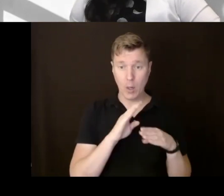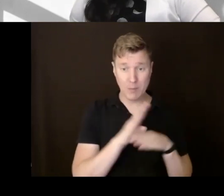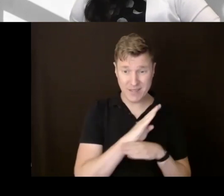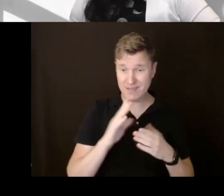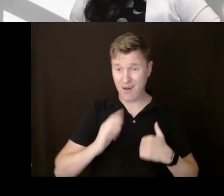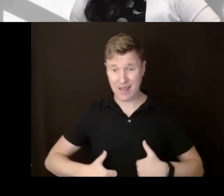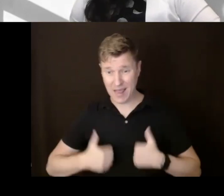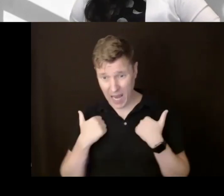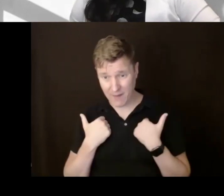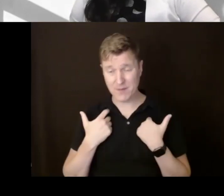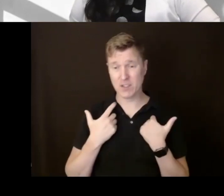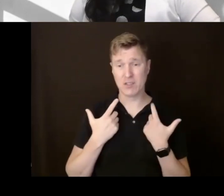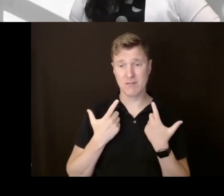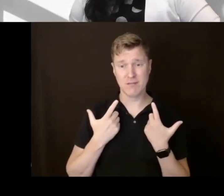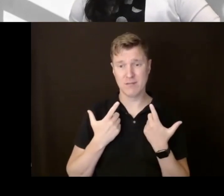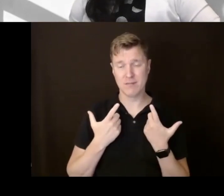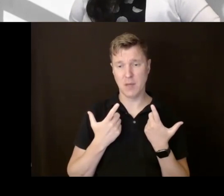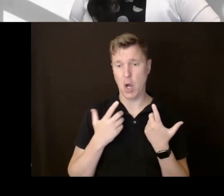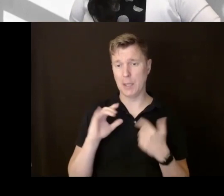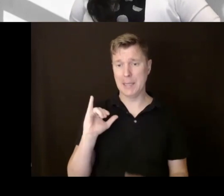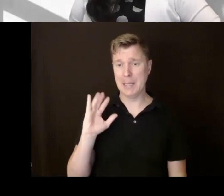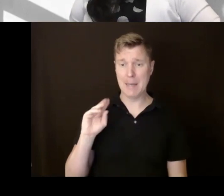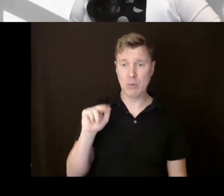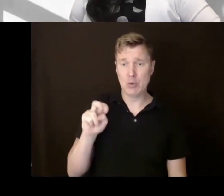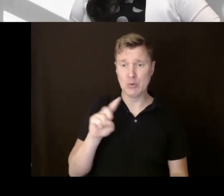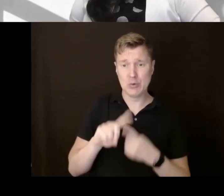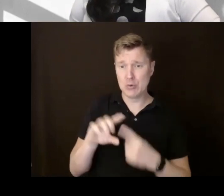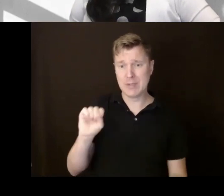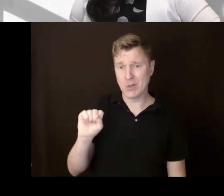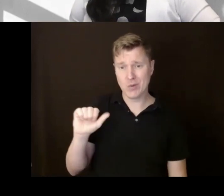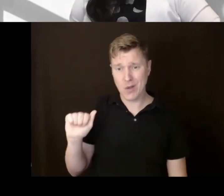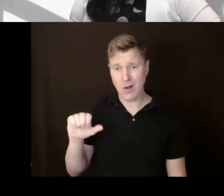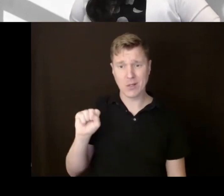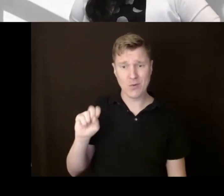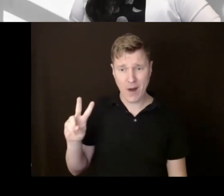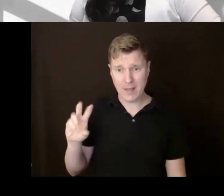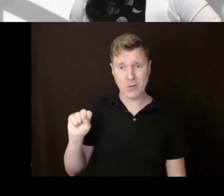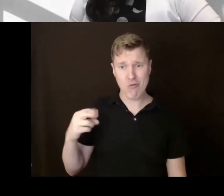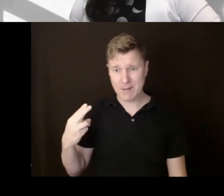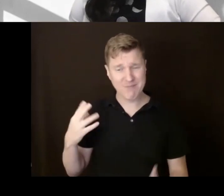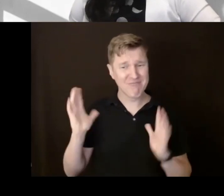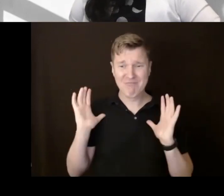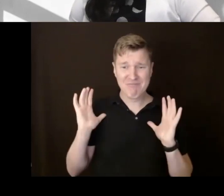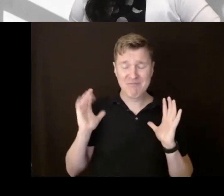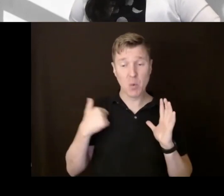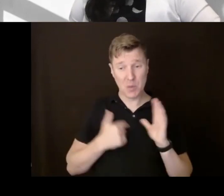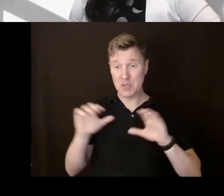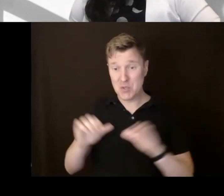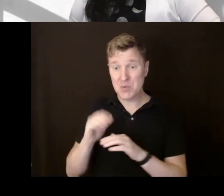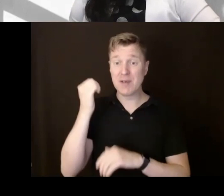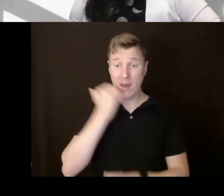sexual violence, sexual harassment, right? It doesn't matter that we dedicate our lives and we do this work every day. We can all be touched by